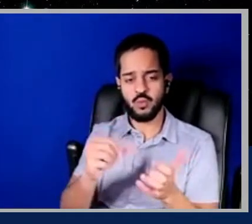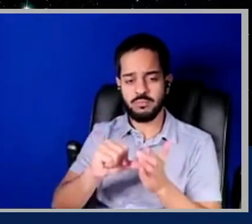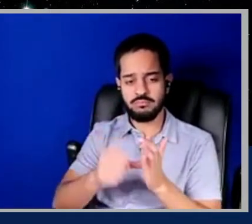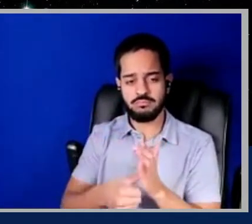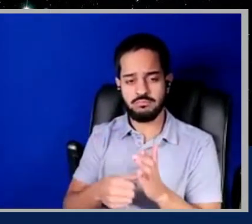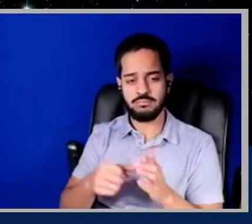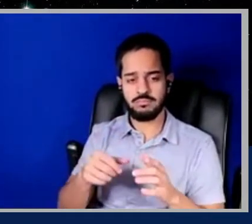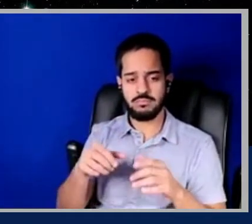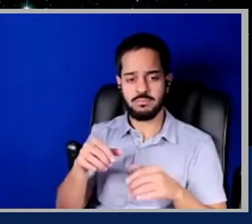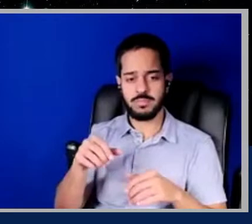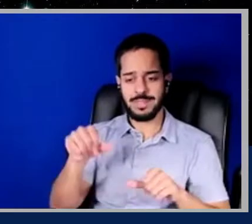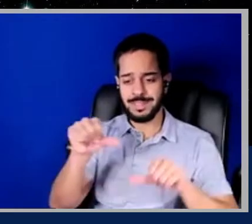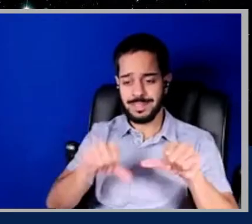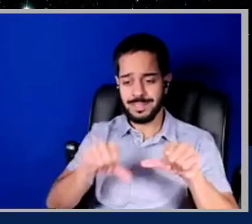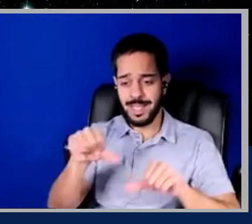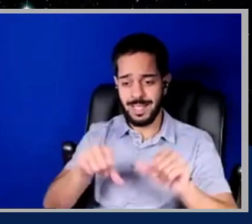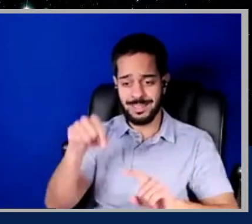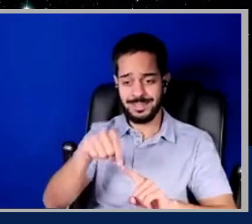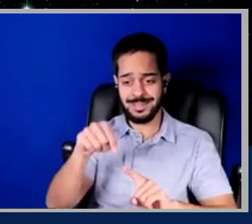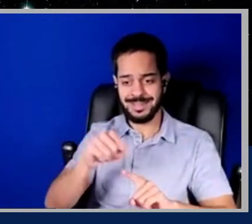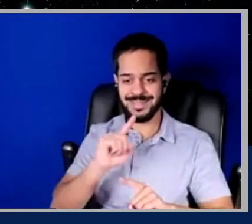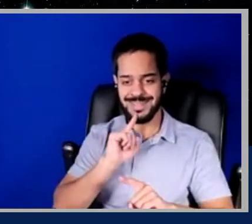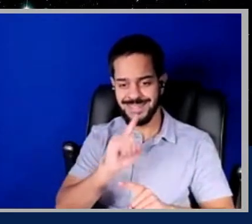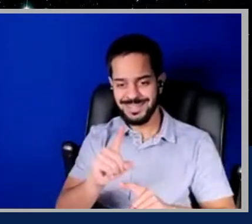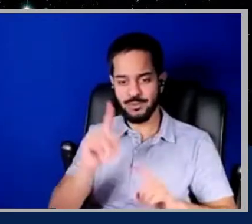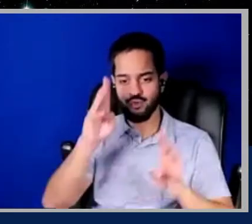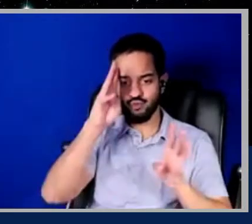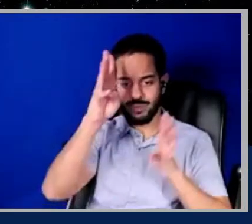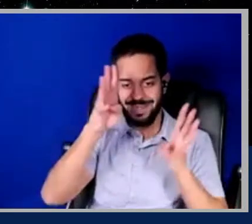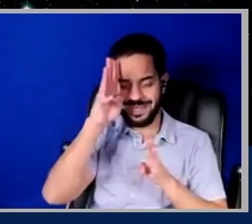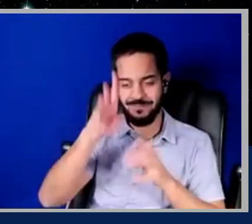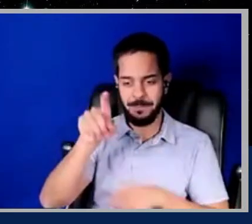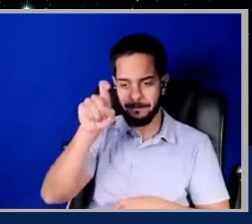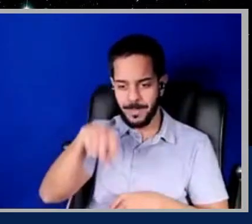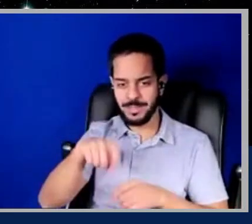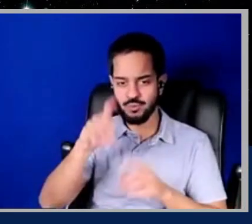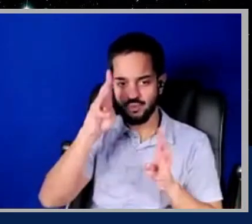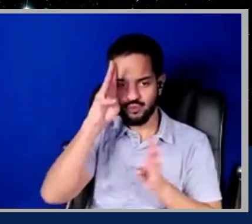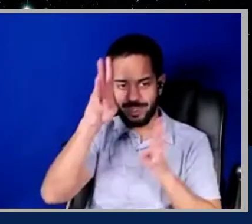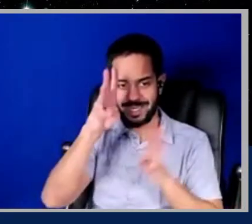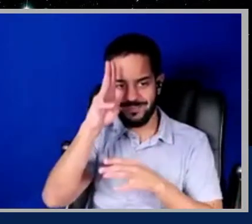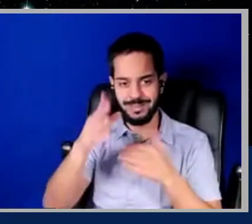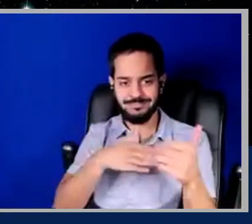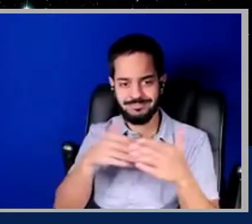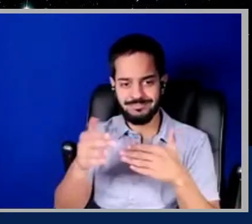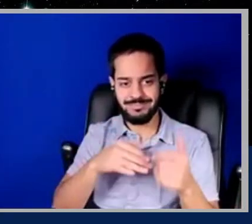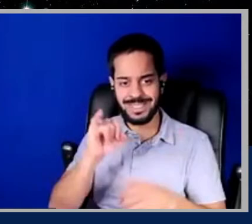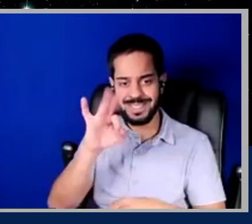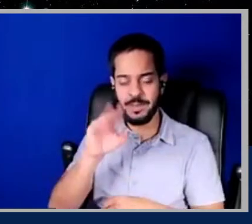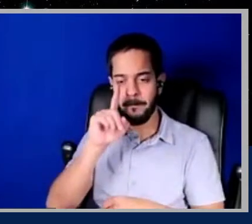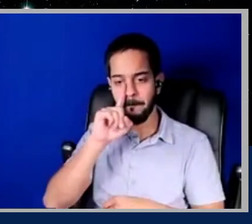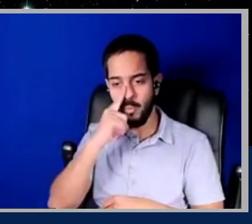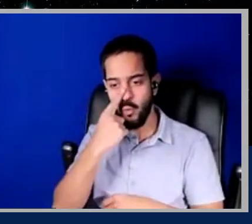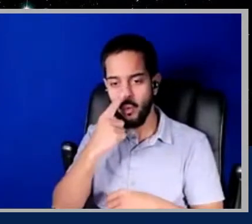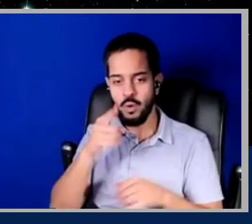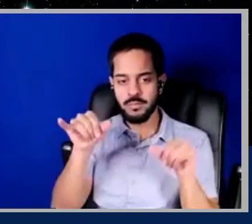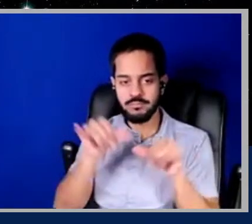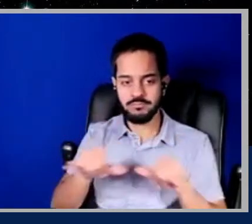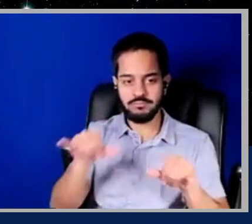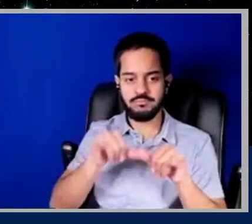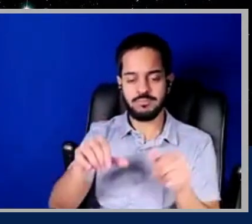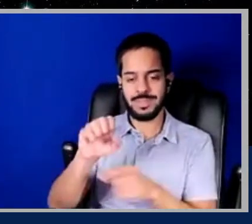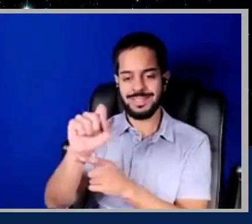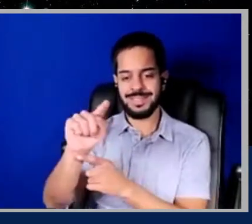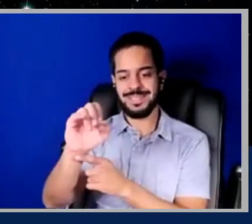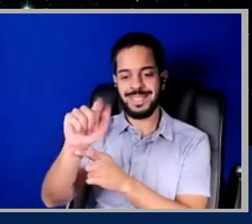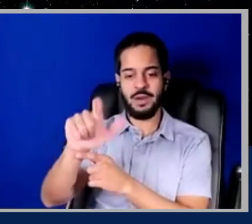doing science is creative, and you need creativity, even if it's going to be like that boring, sterile science that we kind